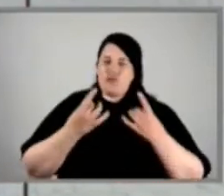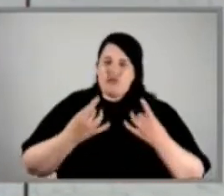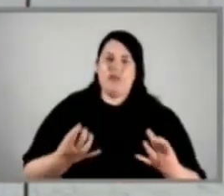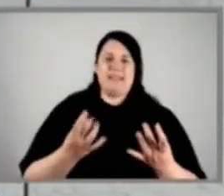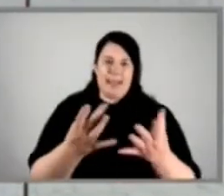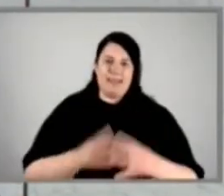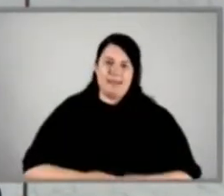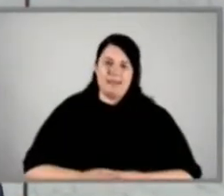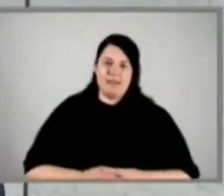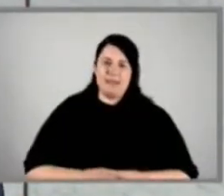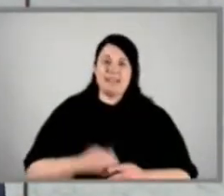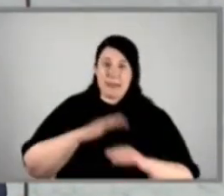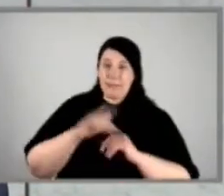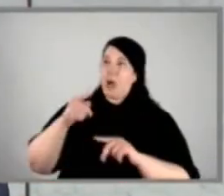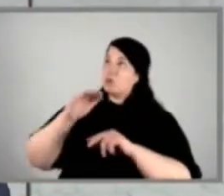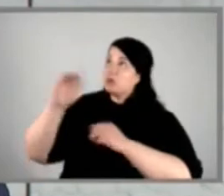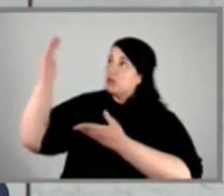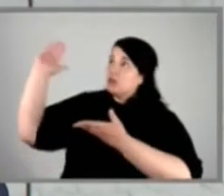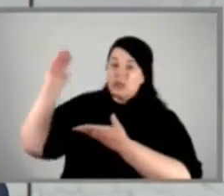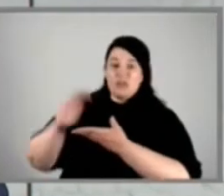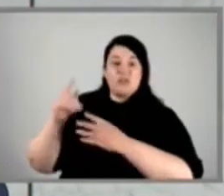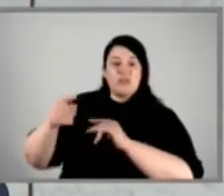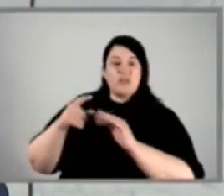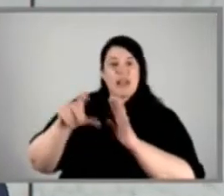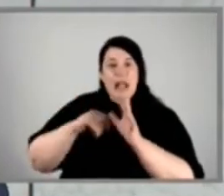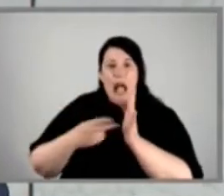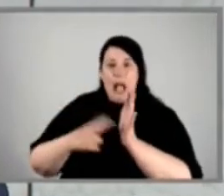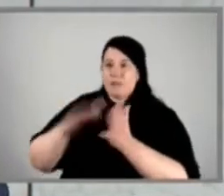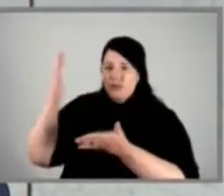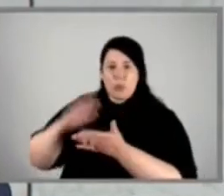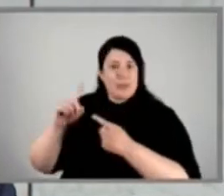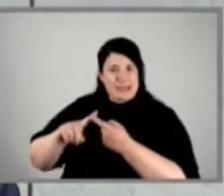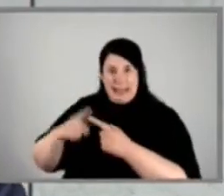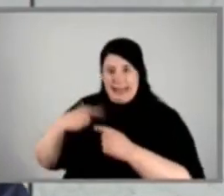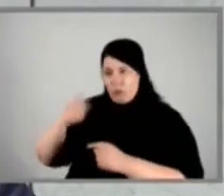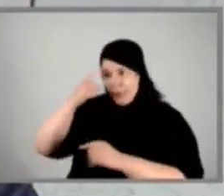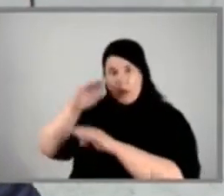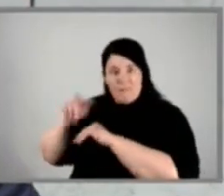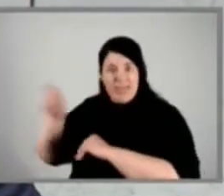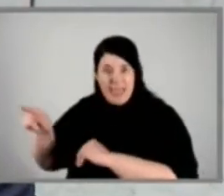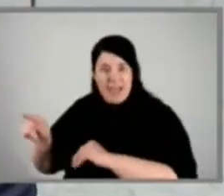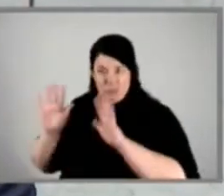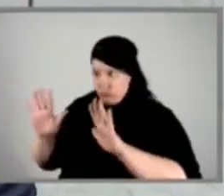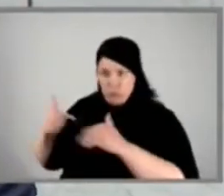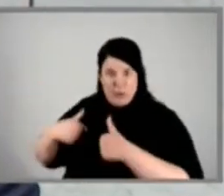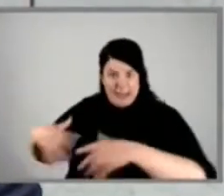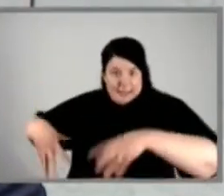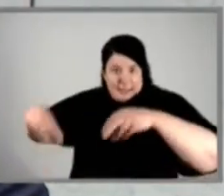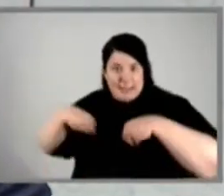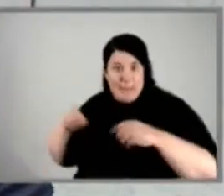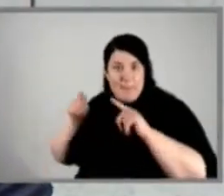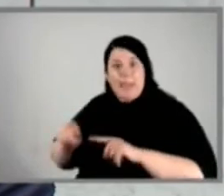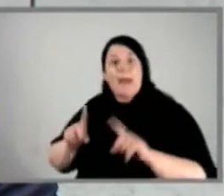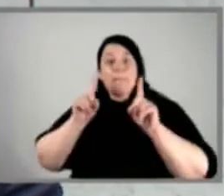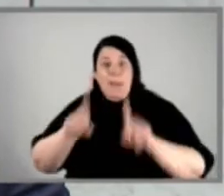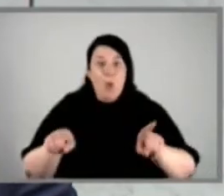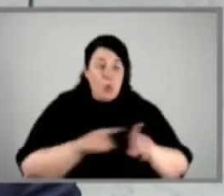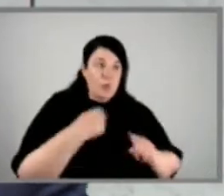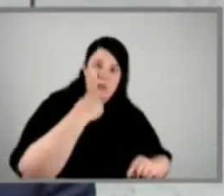emissions reduction. Of course it is. No argument about that from the government. But it also must be to